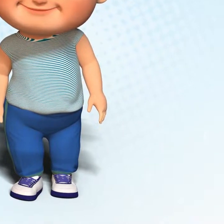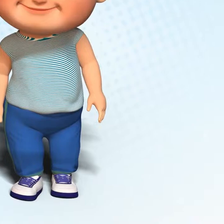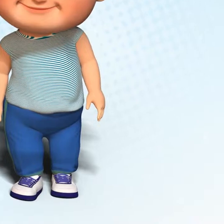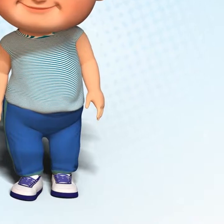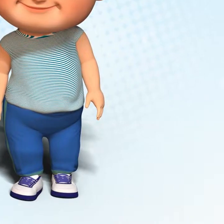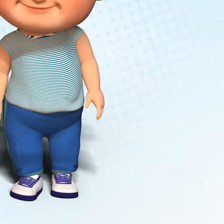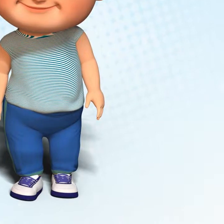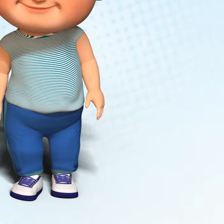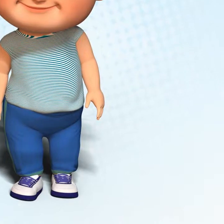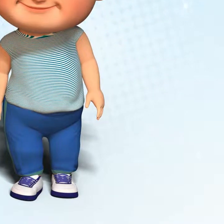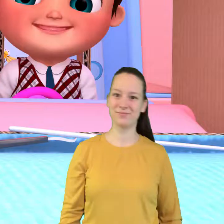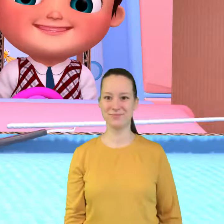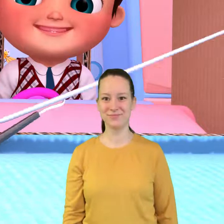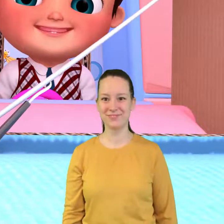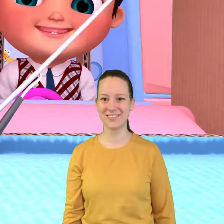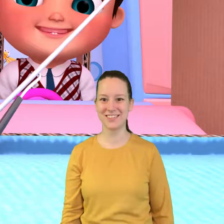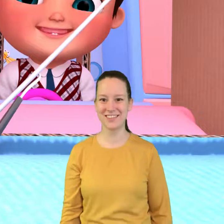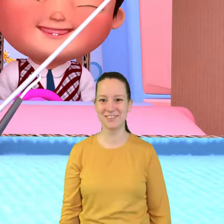Babytoon!